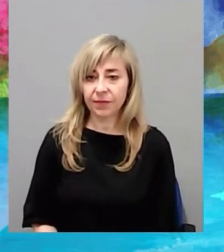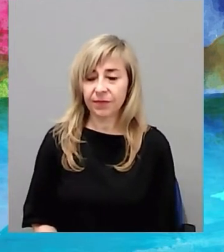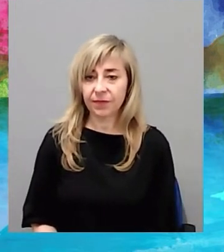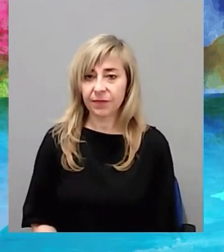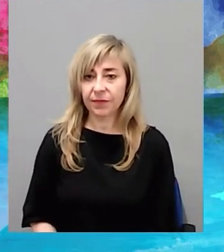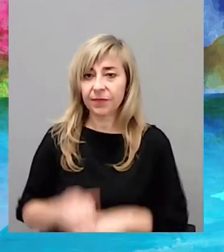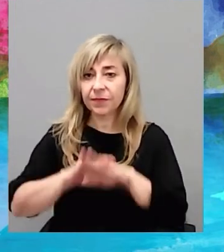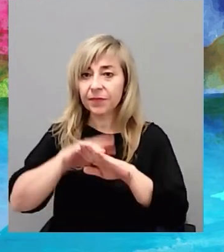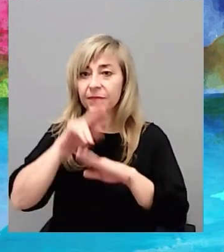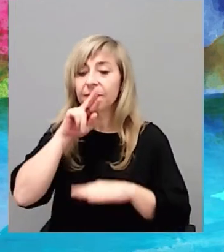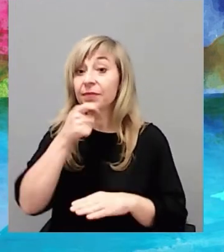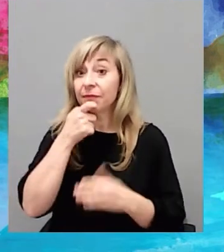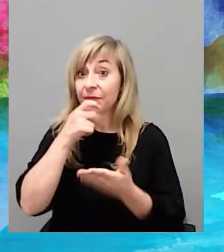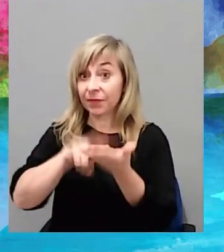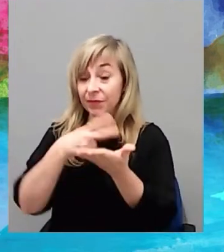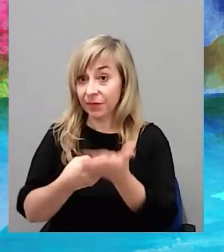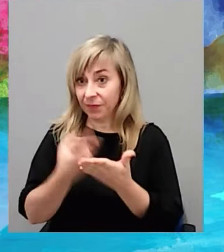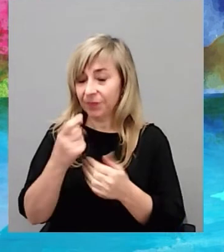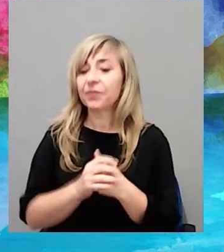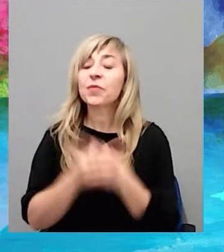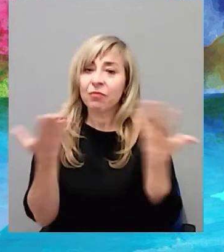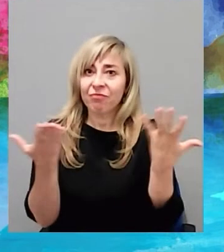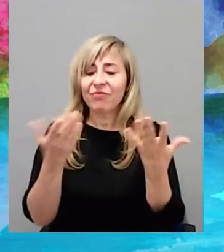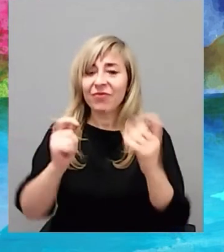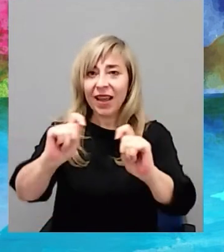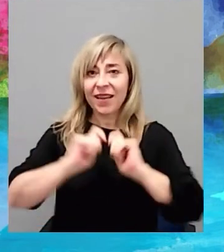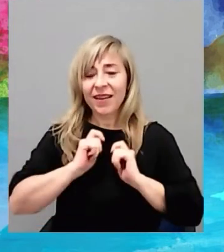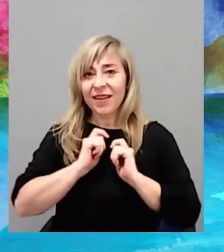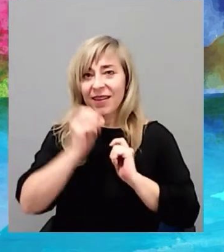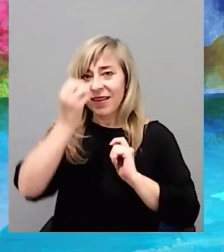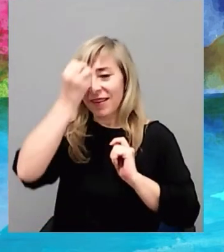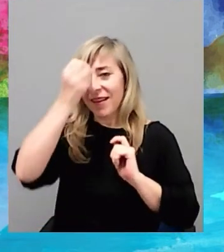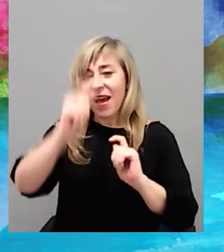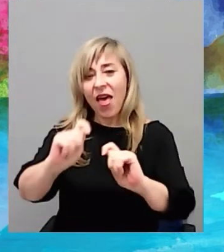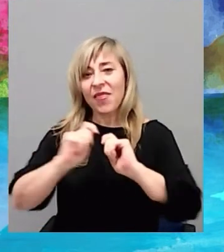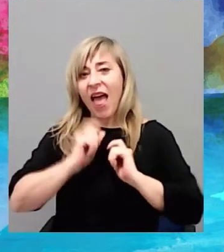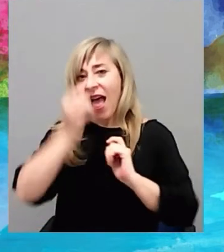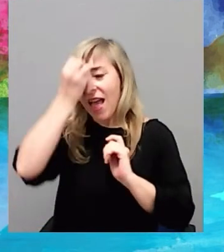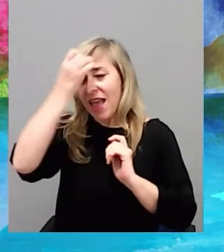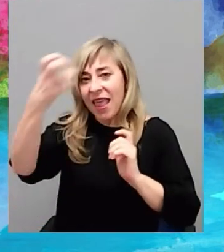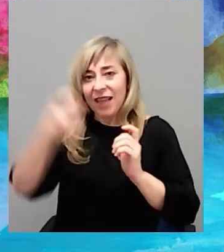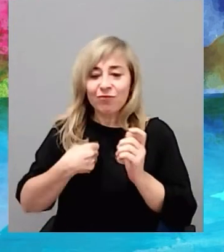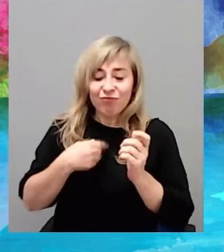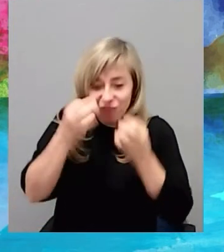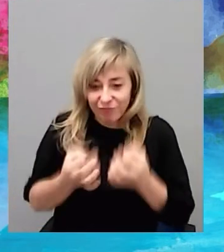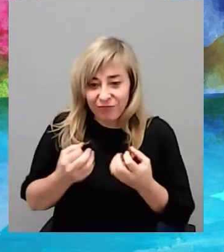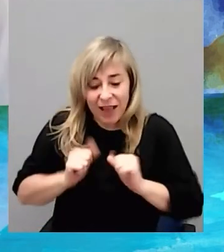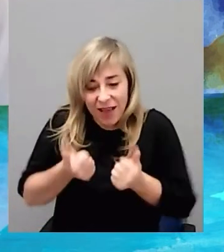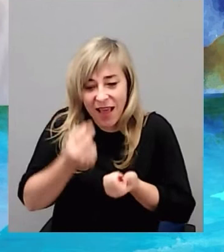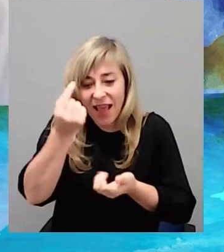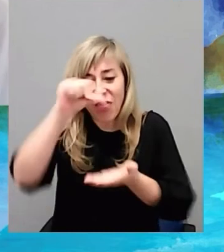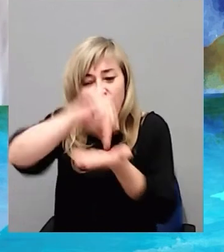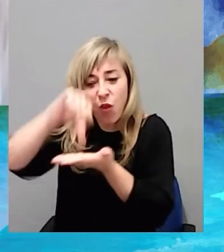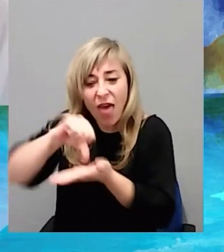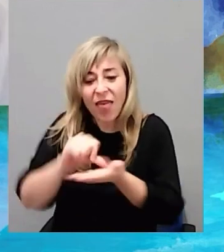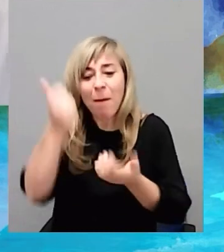design more inclusive cities. We got some time left, and I got some questions to the speakers.